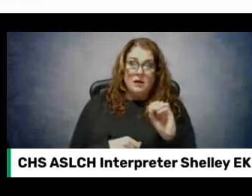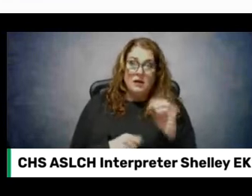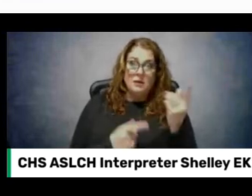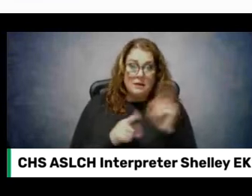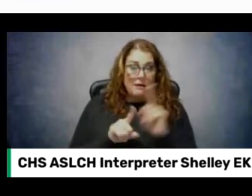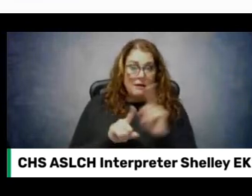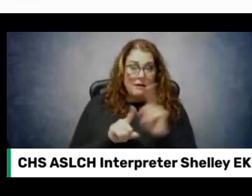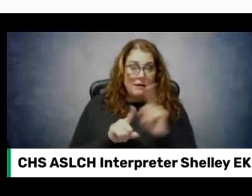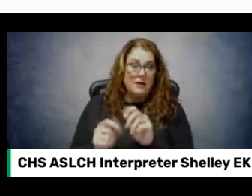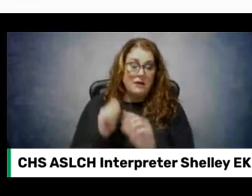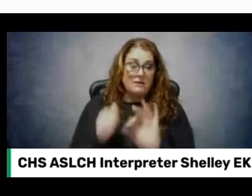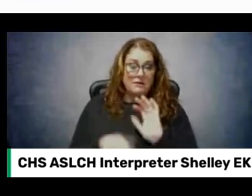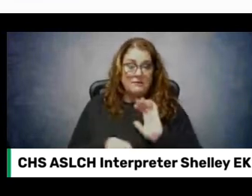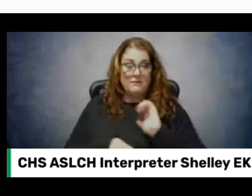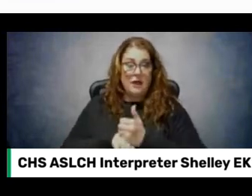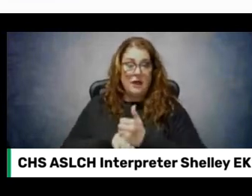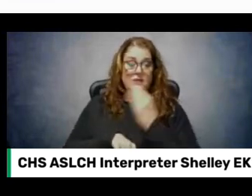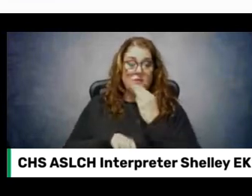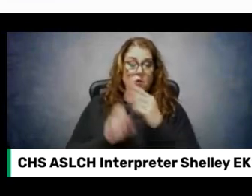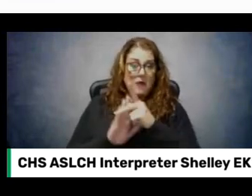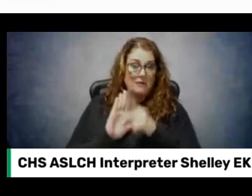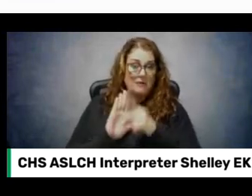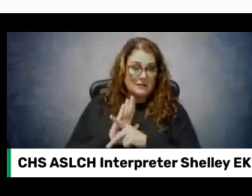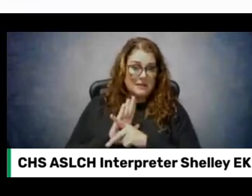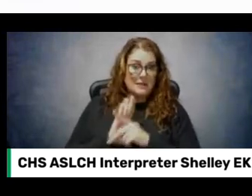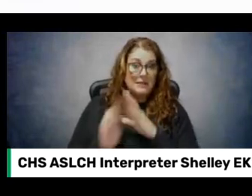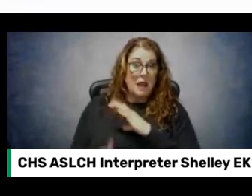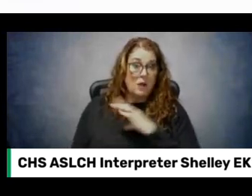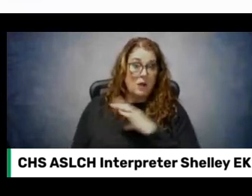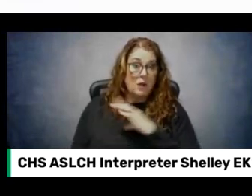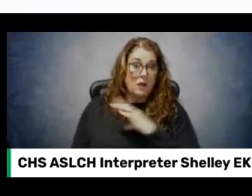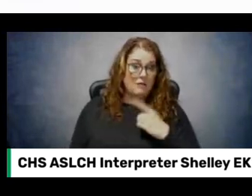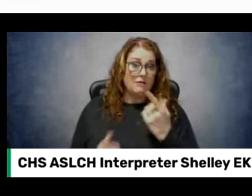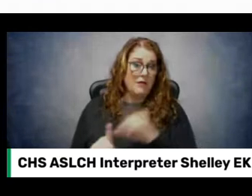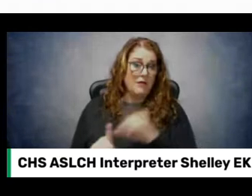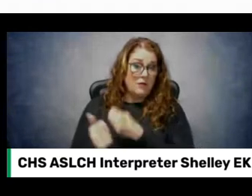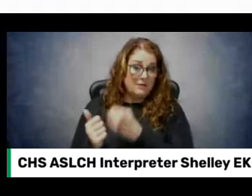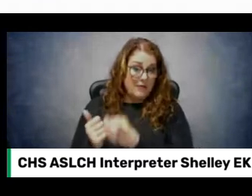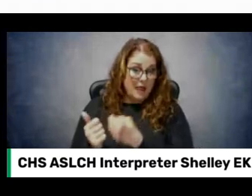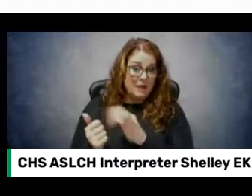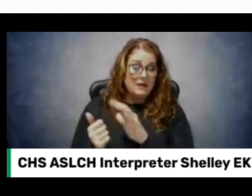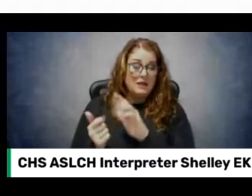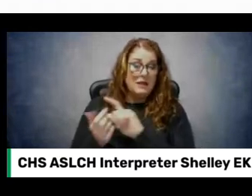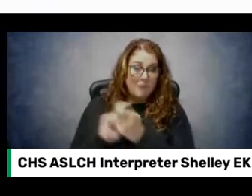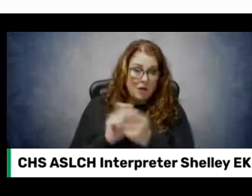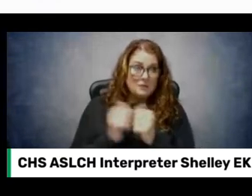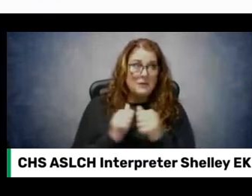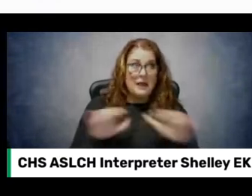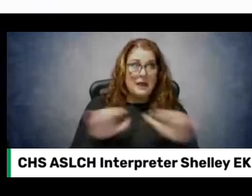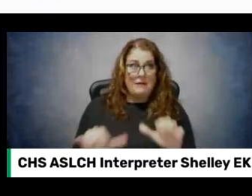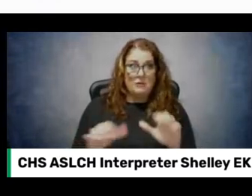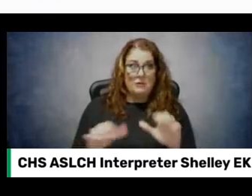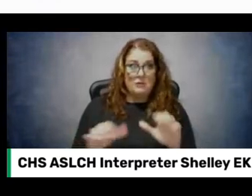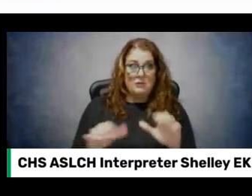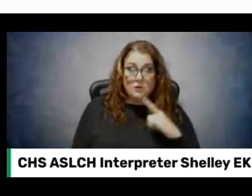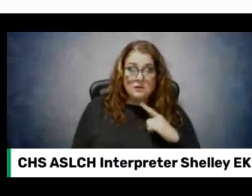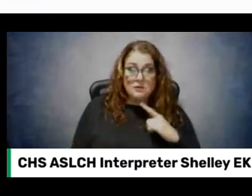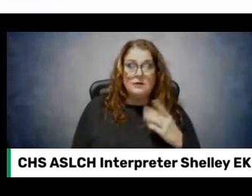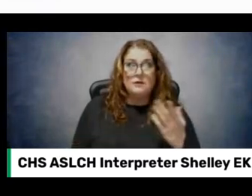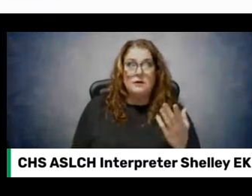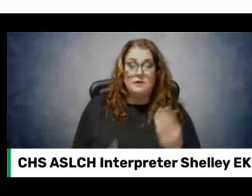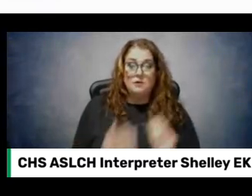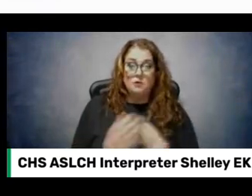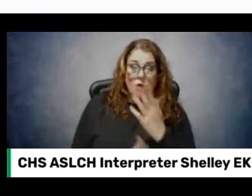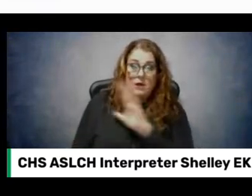the founding of the Chicago Food Policy Council, then, evolved to be Action Council, Growing